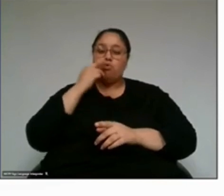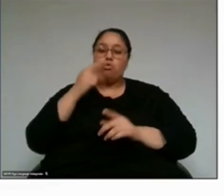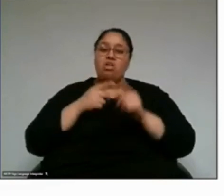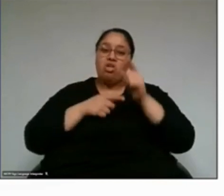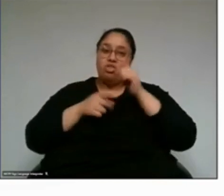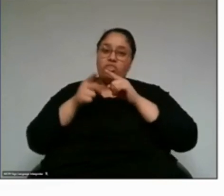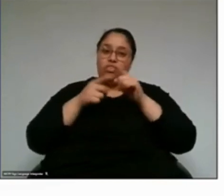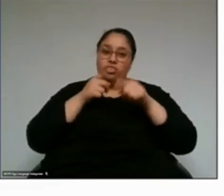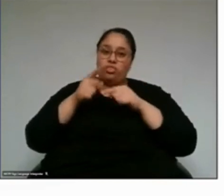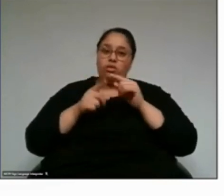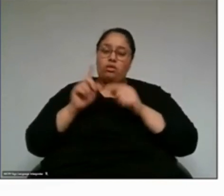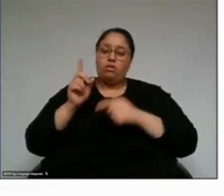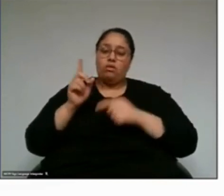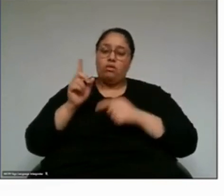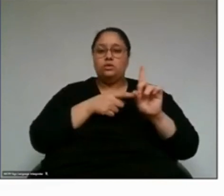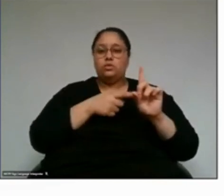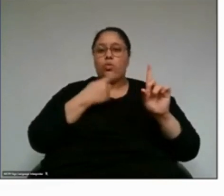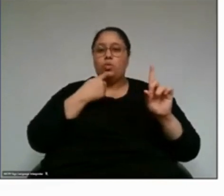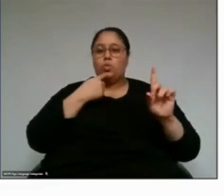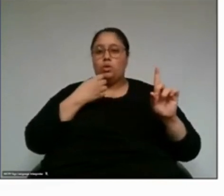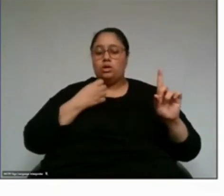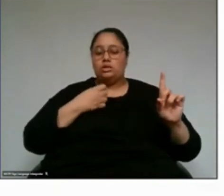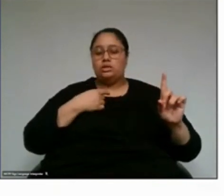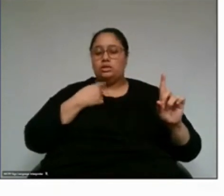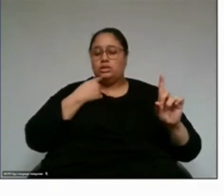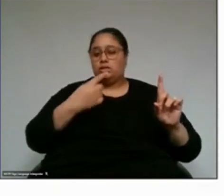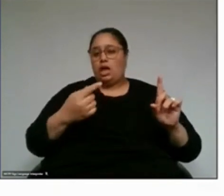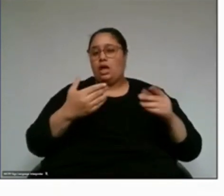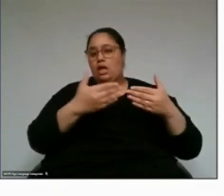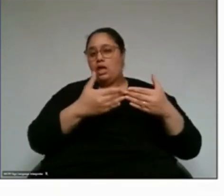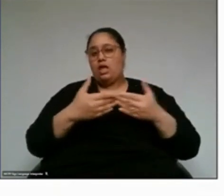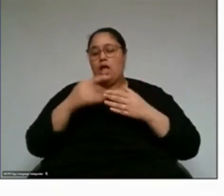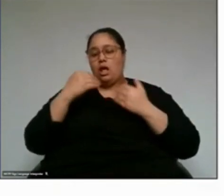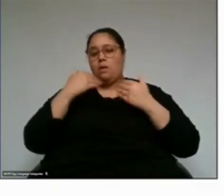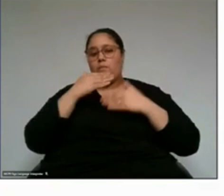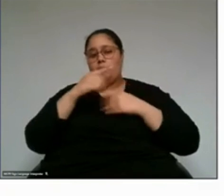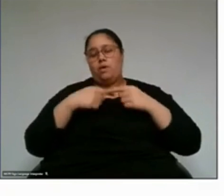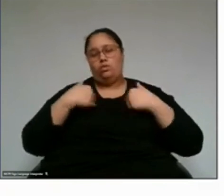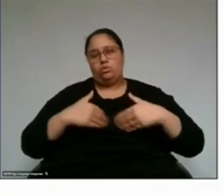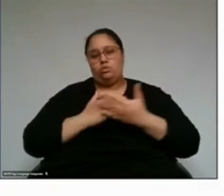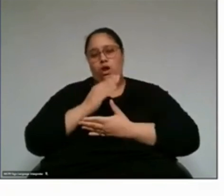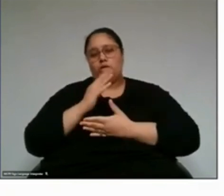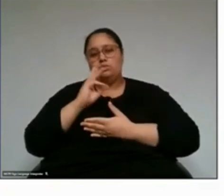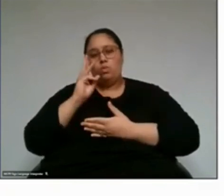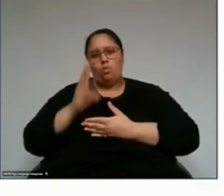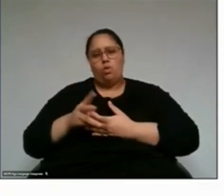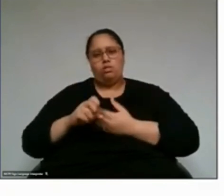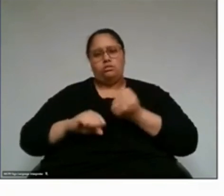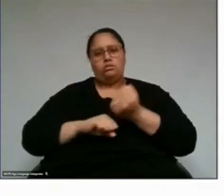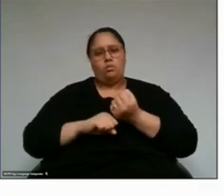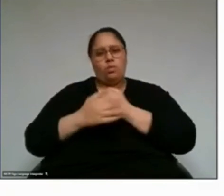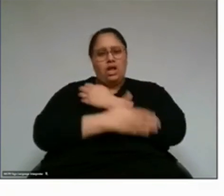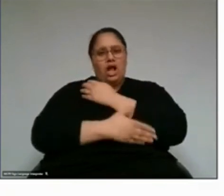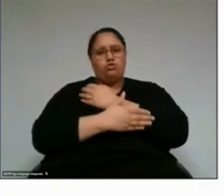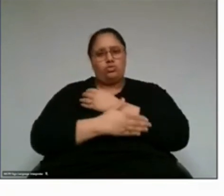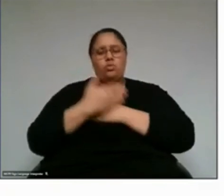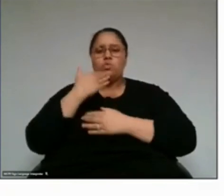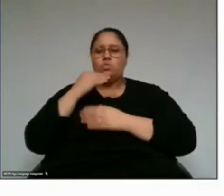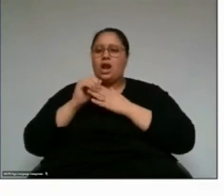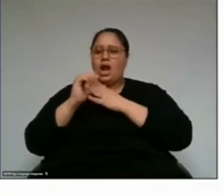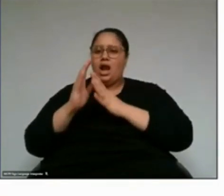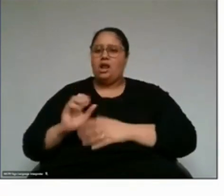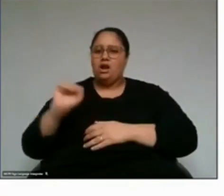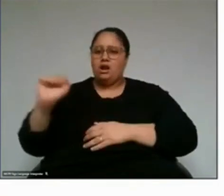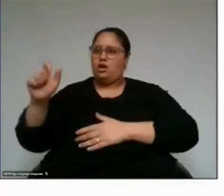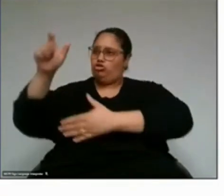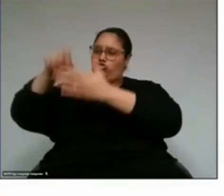is that a person who professes to care about human rights would support a country whose leader has been